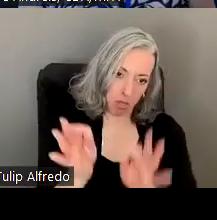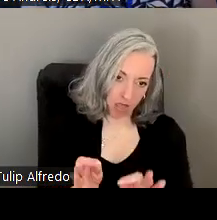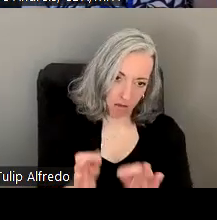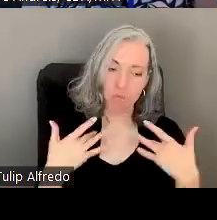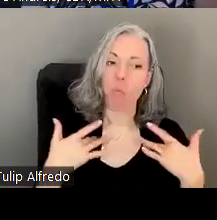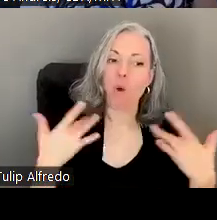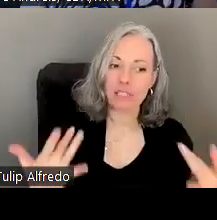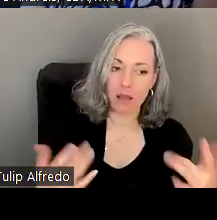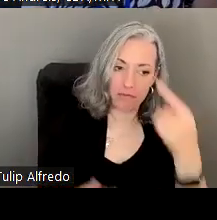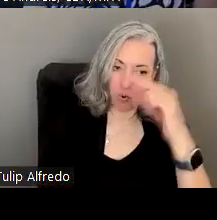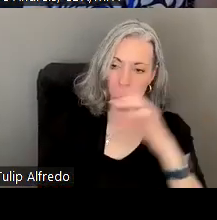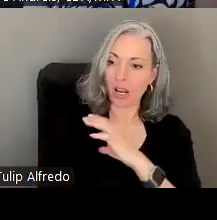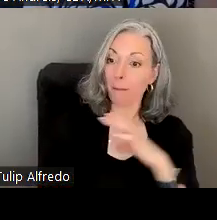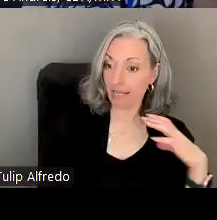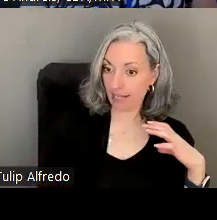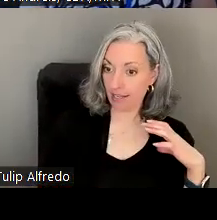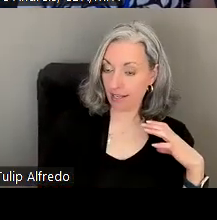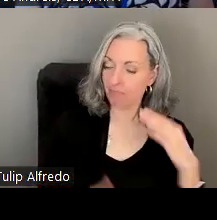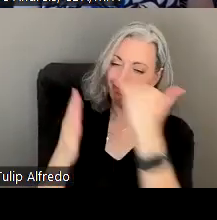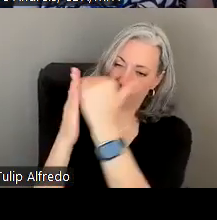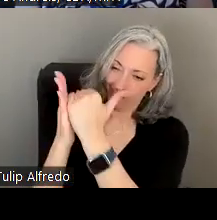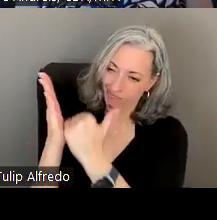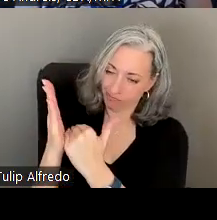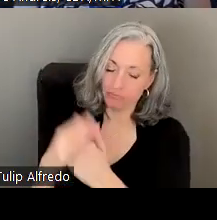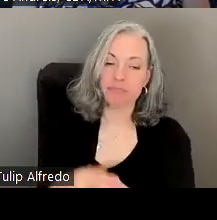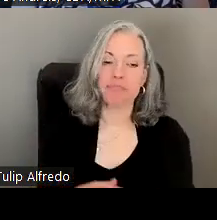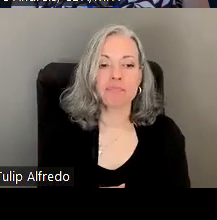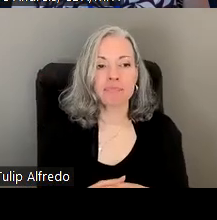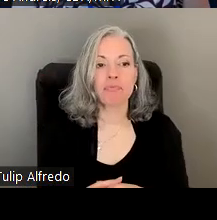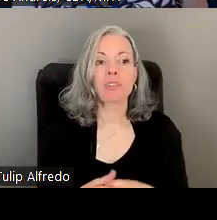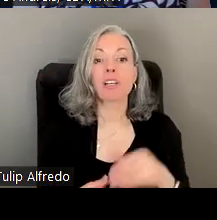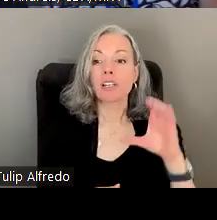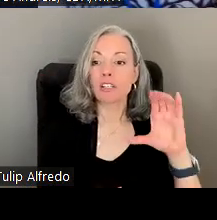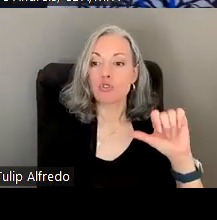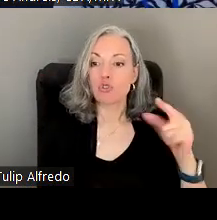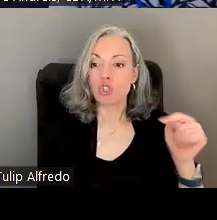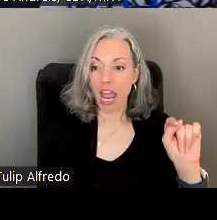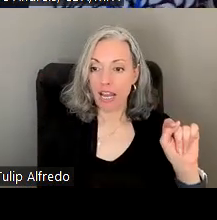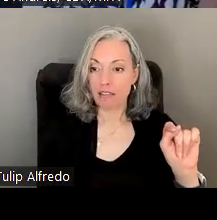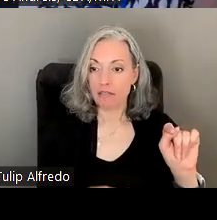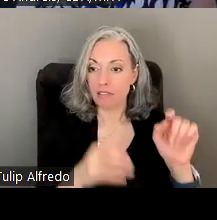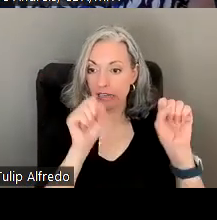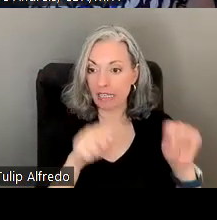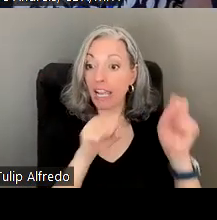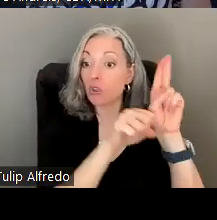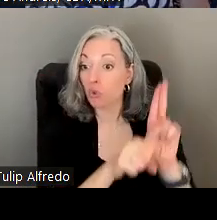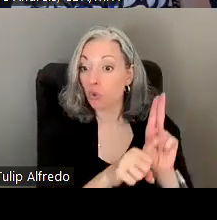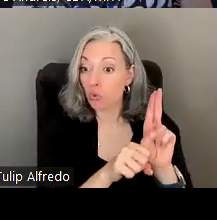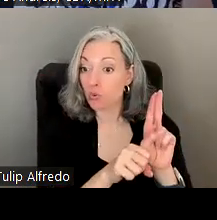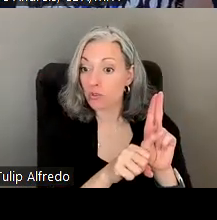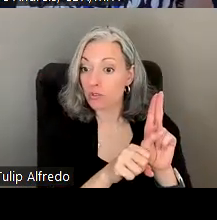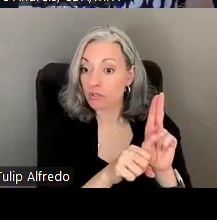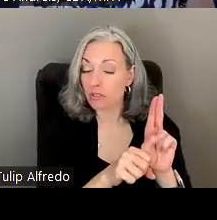our committee as well as for our attendees. The chat function is enabled for committee members